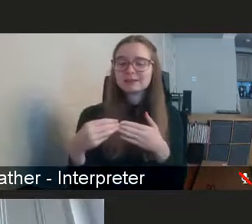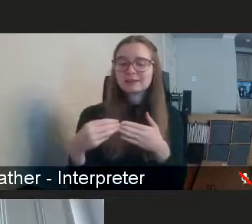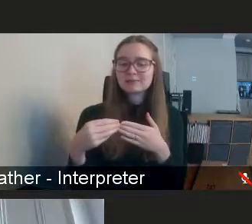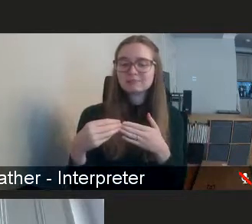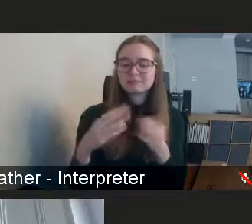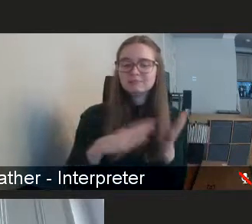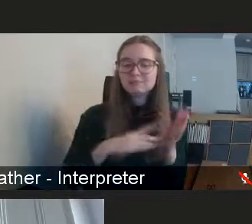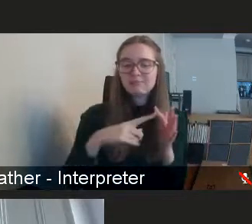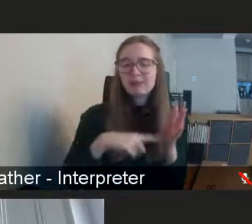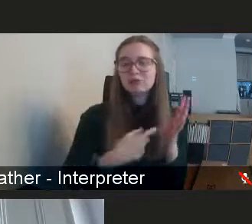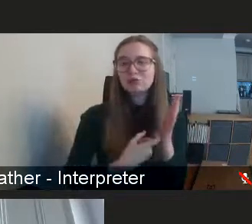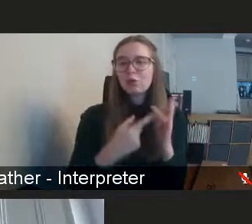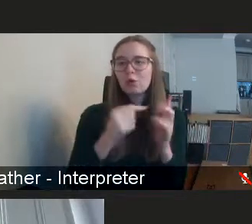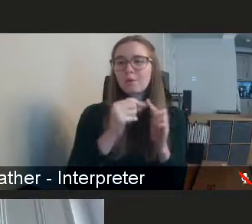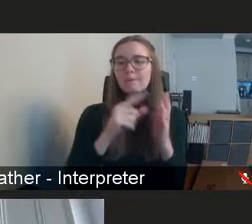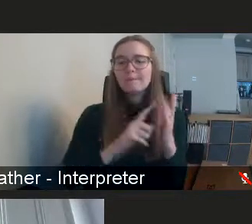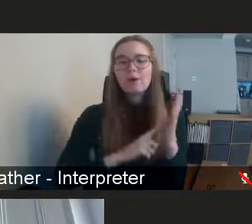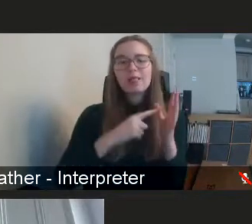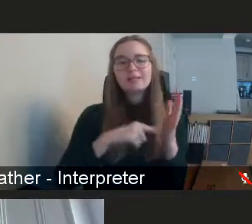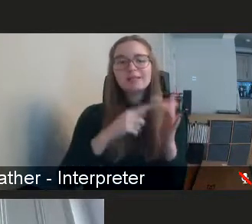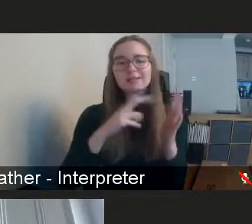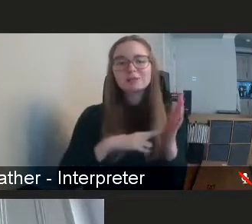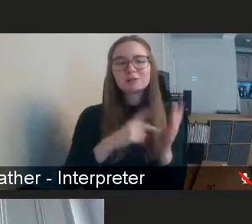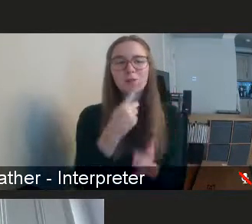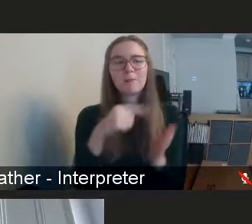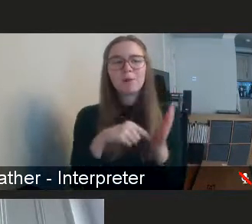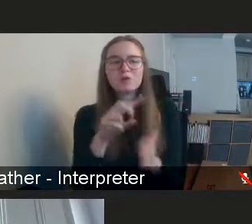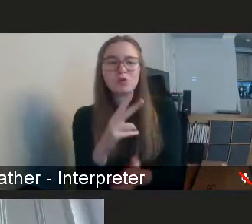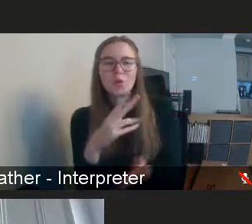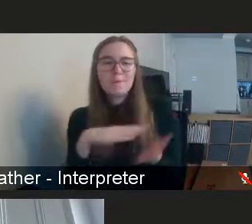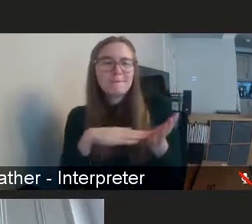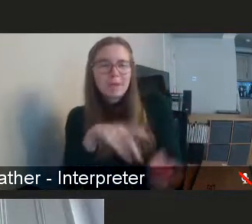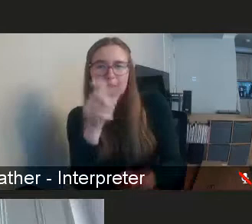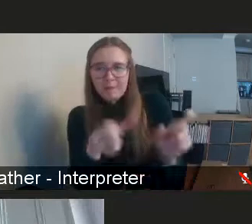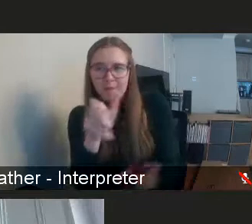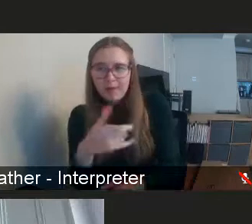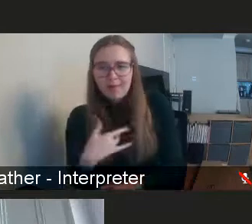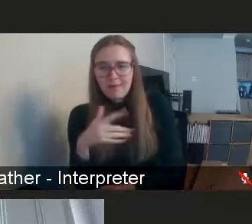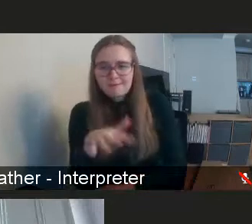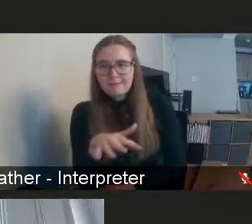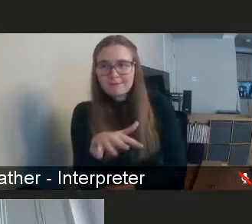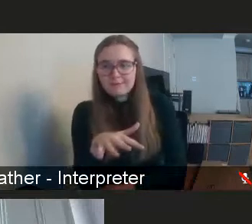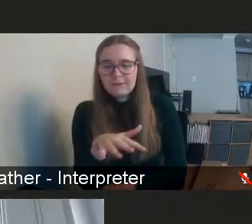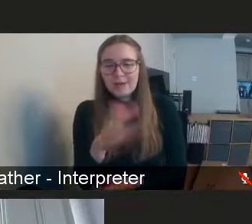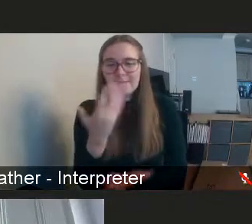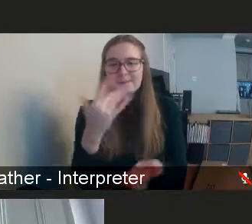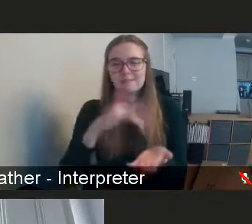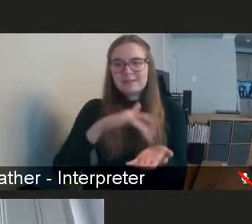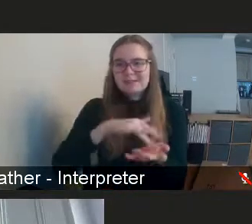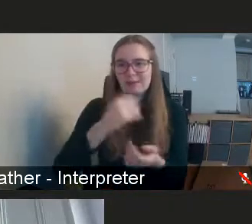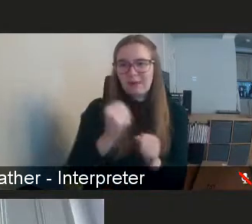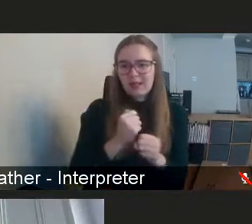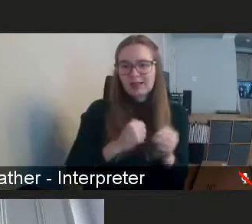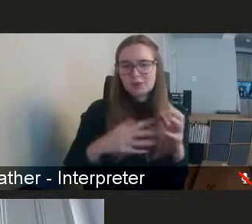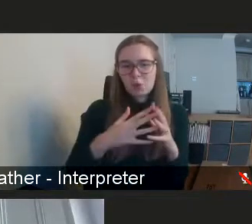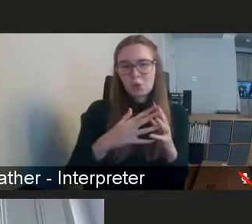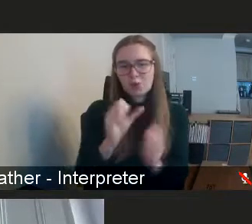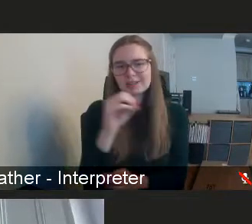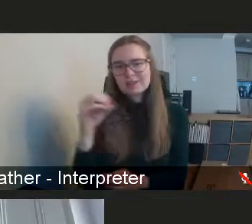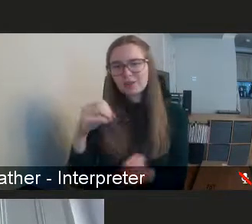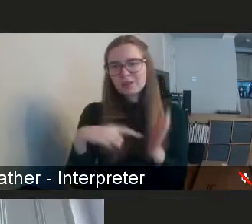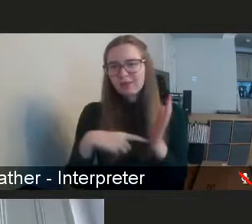with 1.2 million people or something like that. The city of Glasgow itself only actually has, you know, 600 and odd thousand.